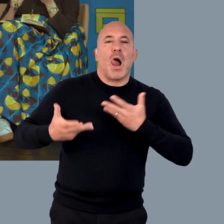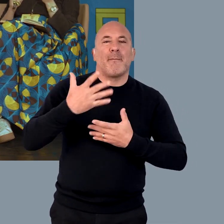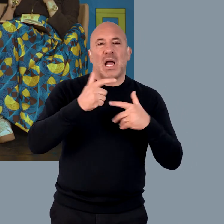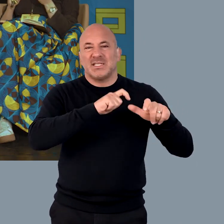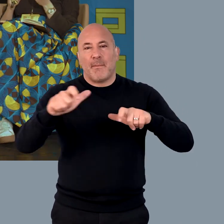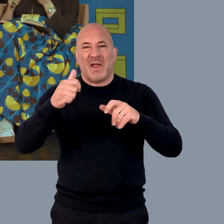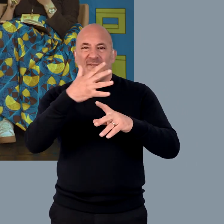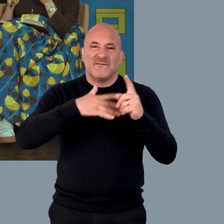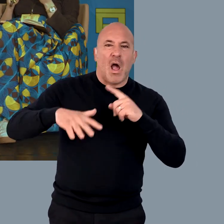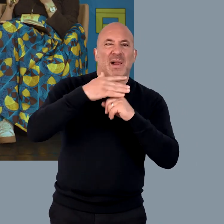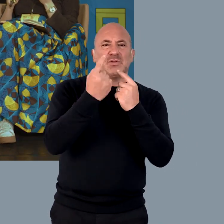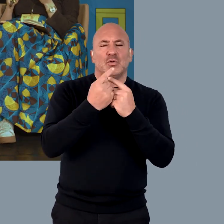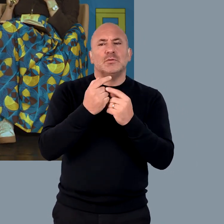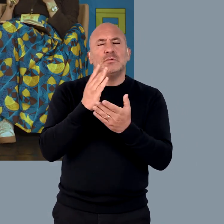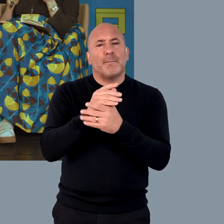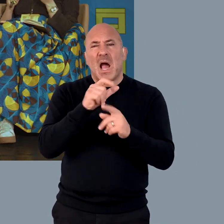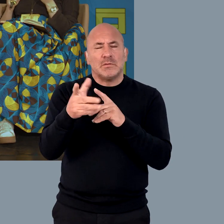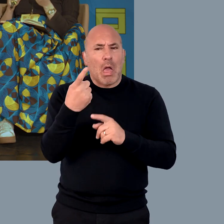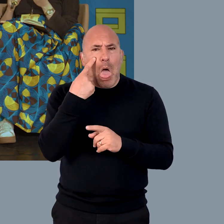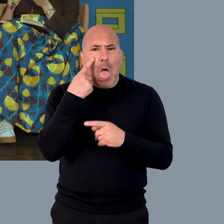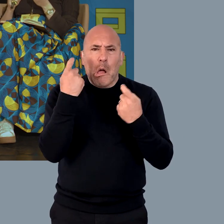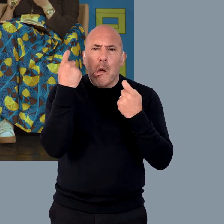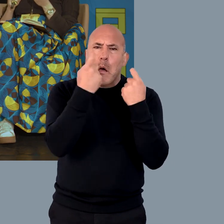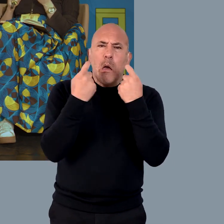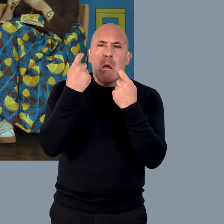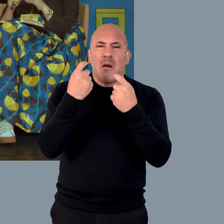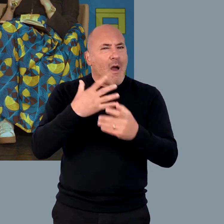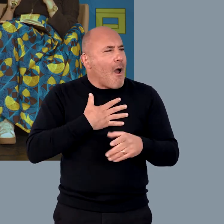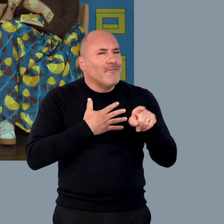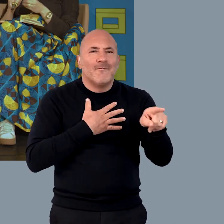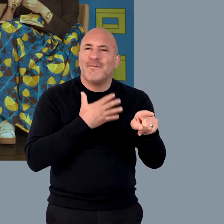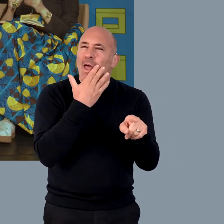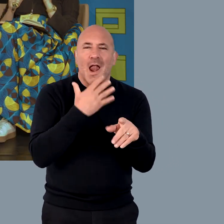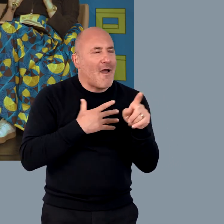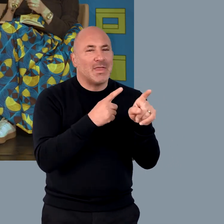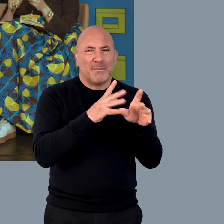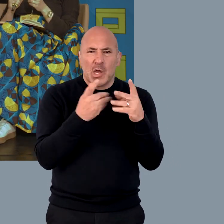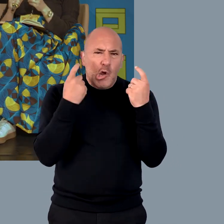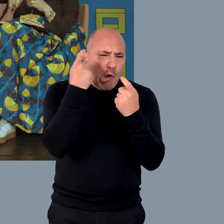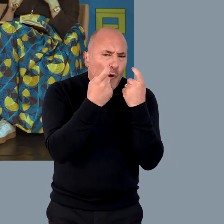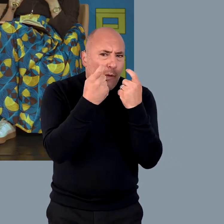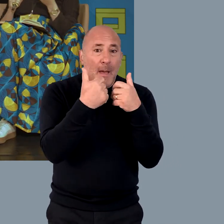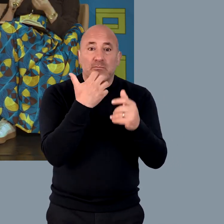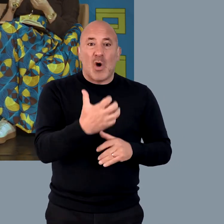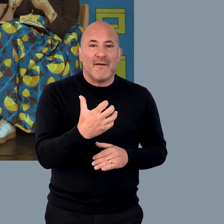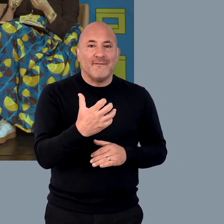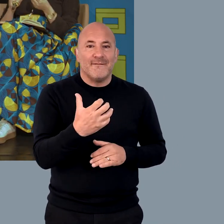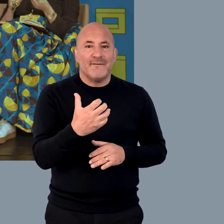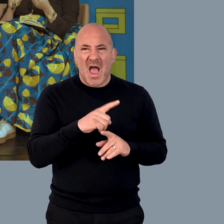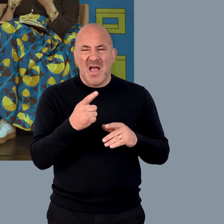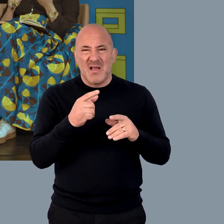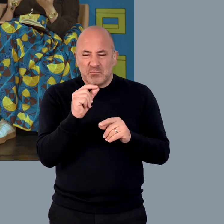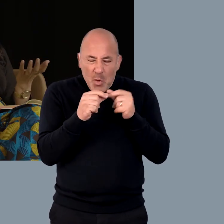people are talking about sustainability or environmental issues, it's always be curious. Yes. Ask the question, be curious, and then be